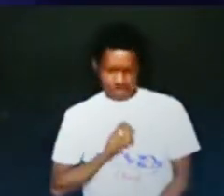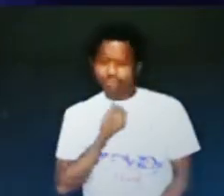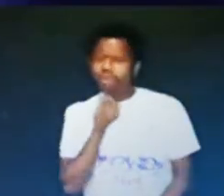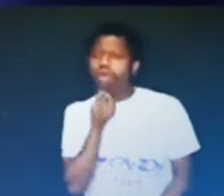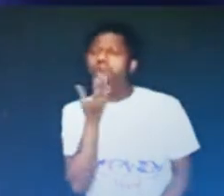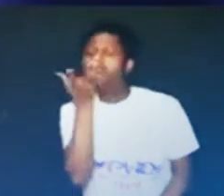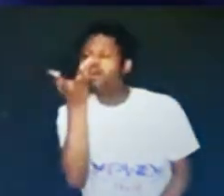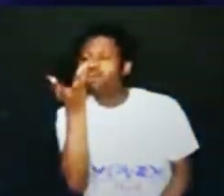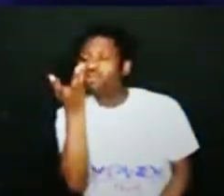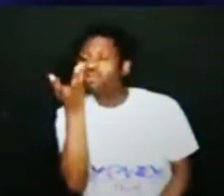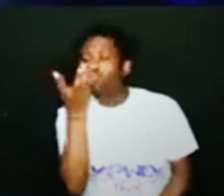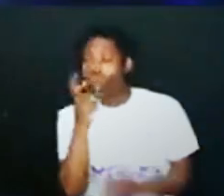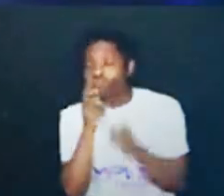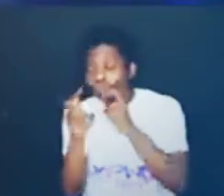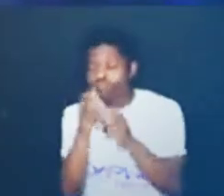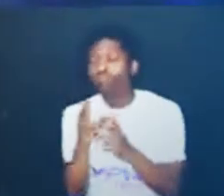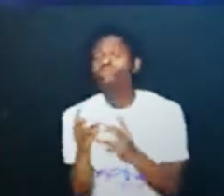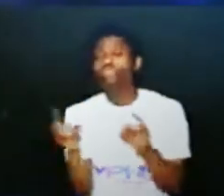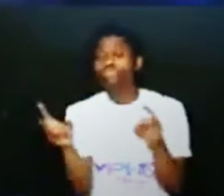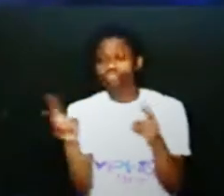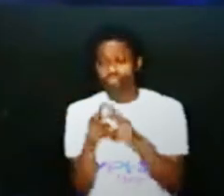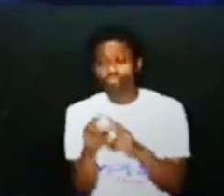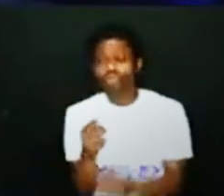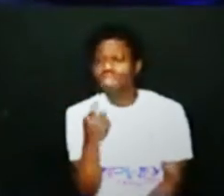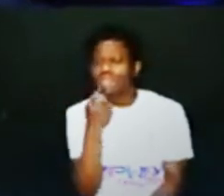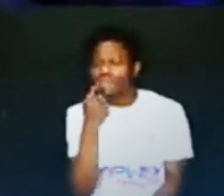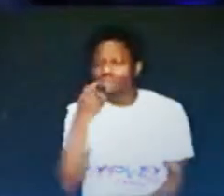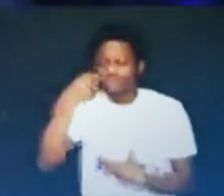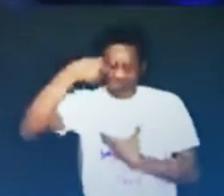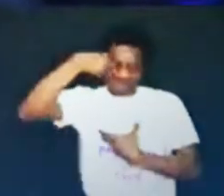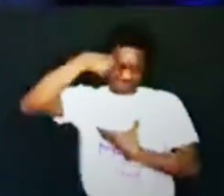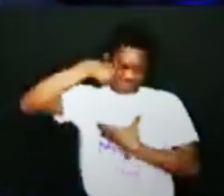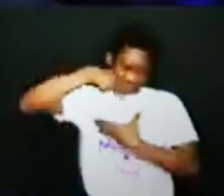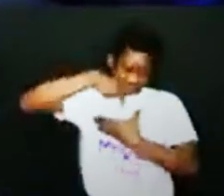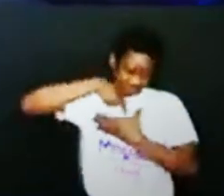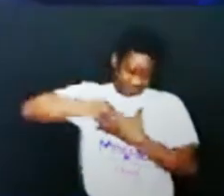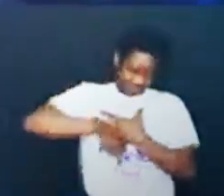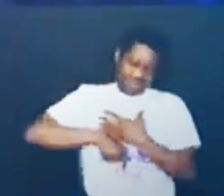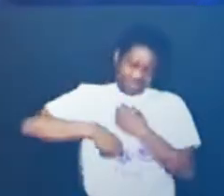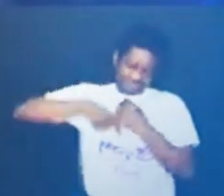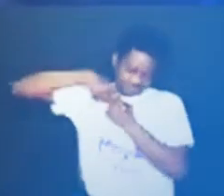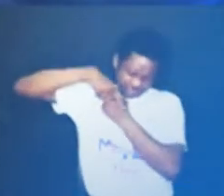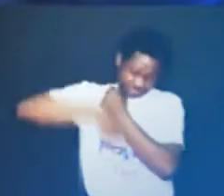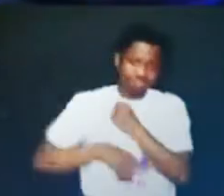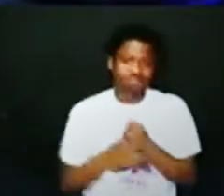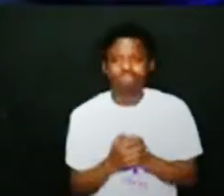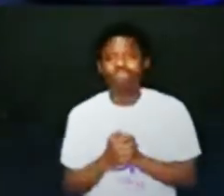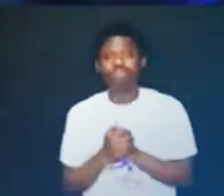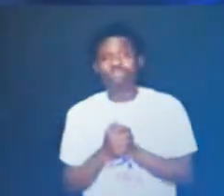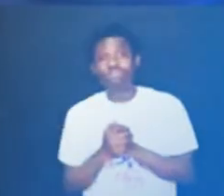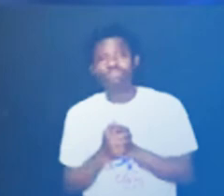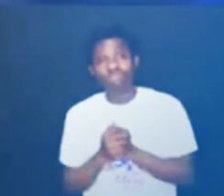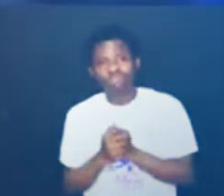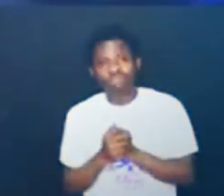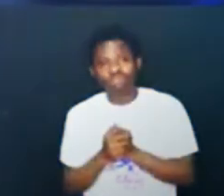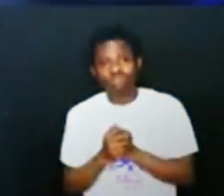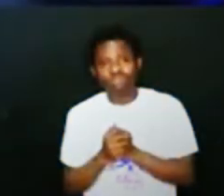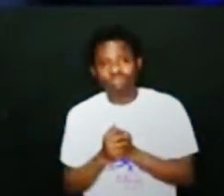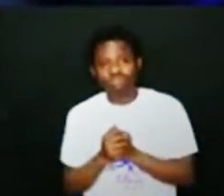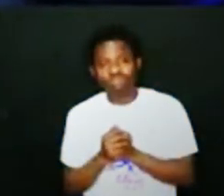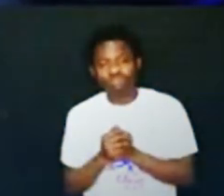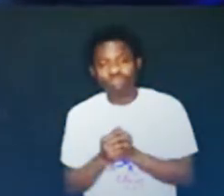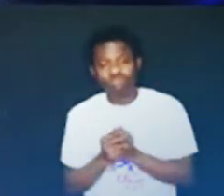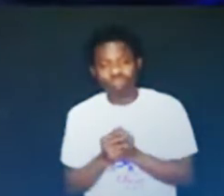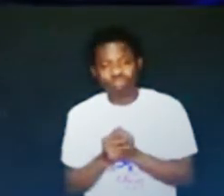tongue goes deeper. Then God gives some small. So what you